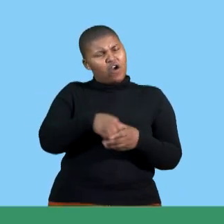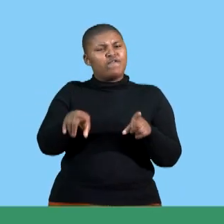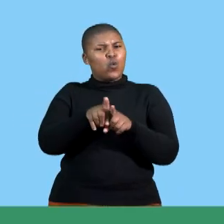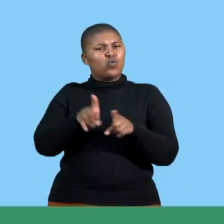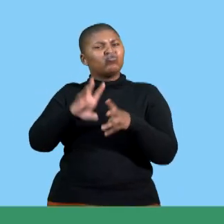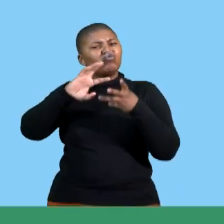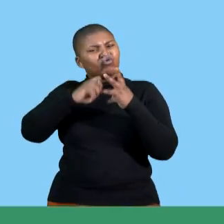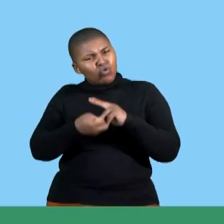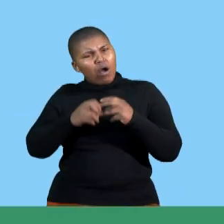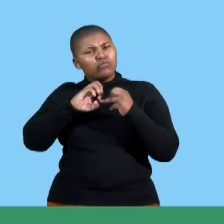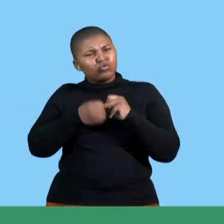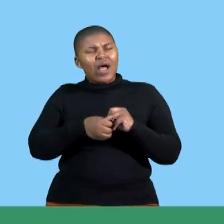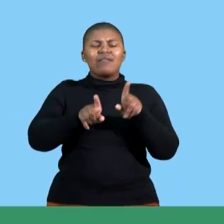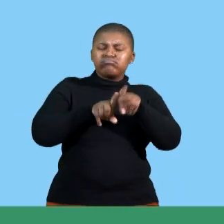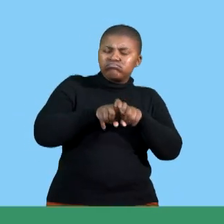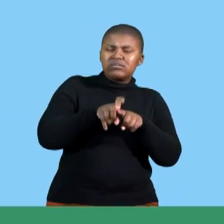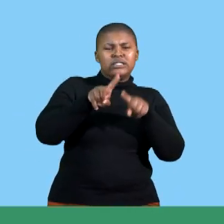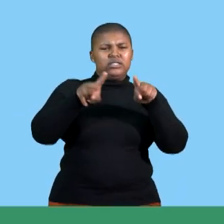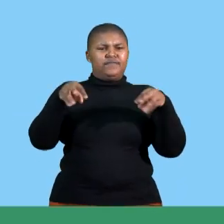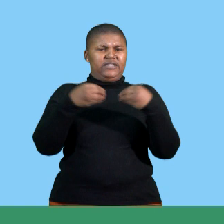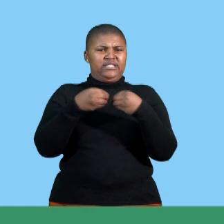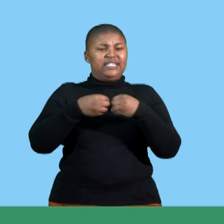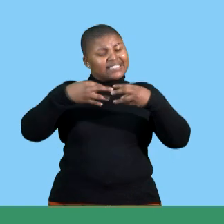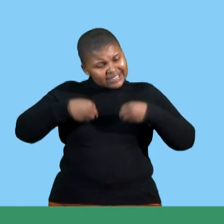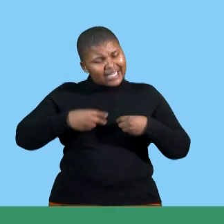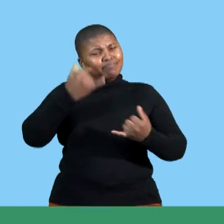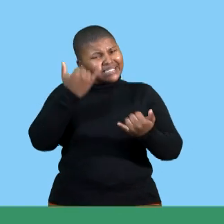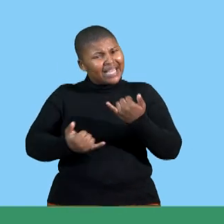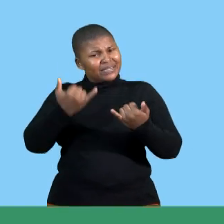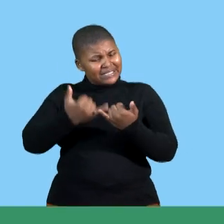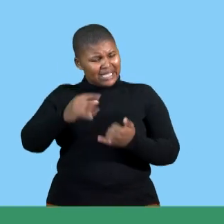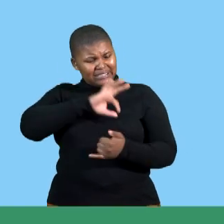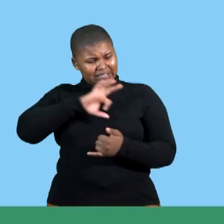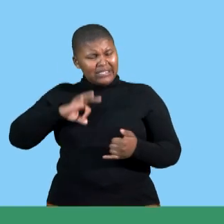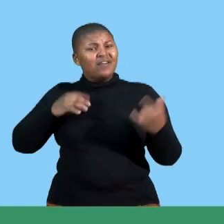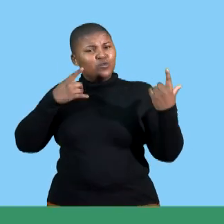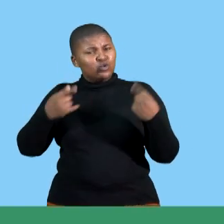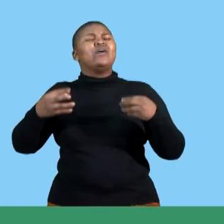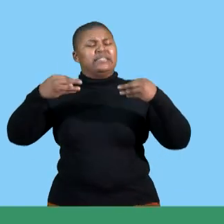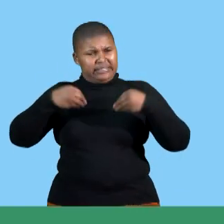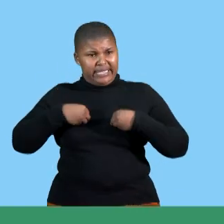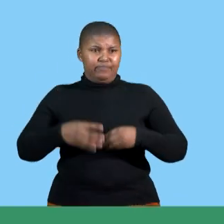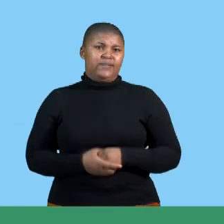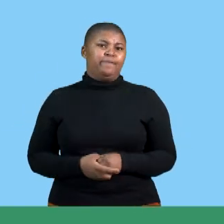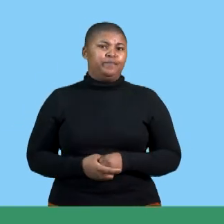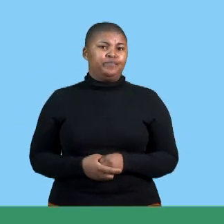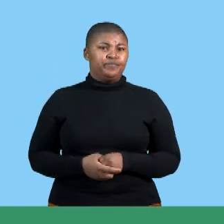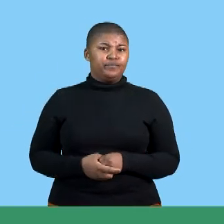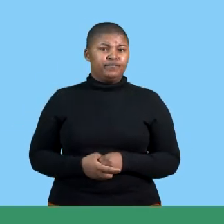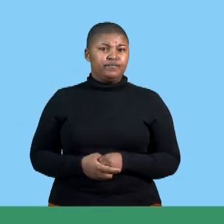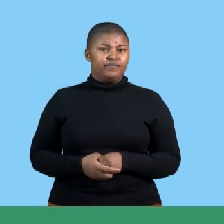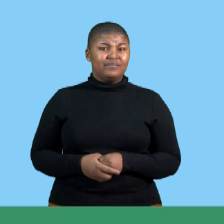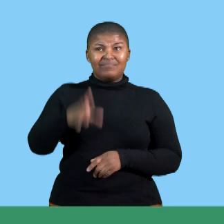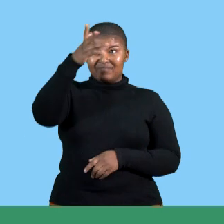Allow them to experiment. Allow them to make errors. So trial and error again. Give feedback